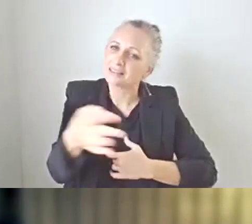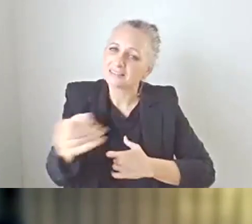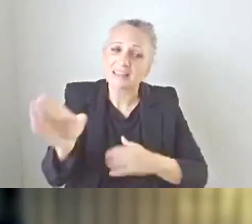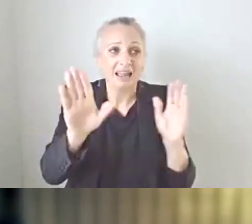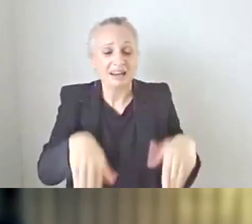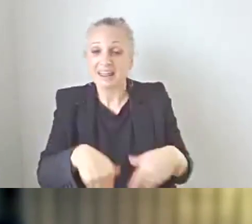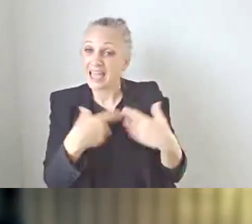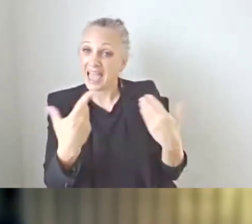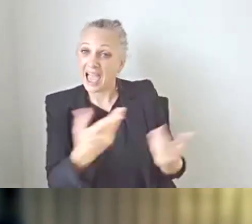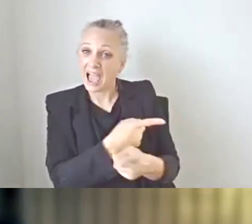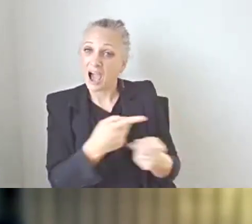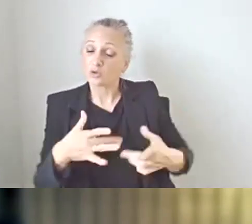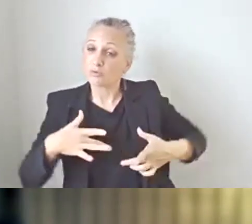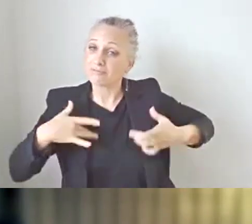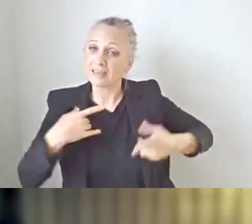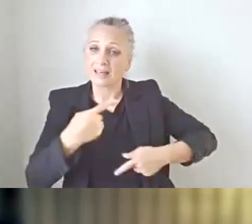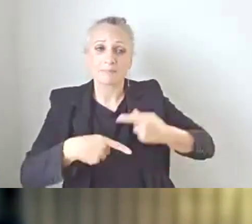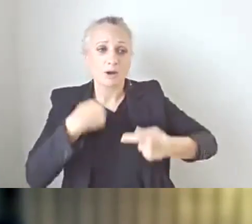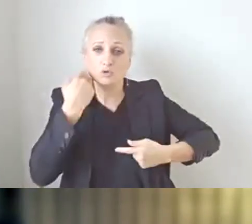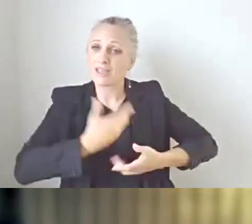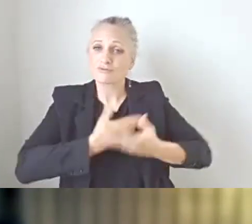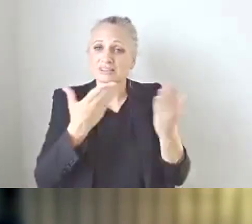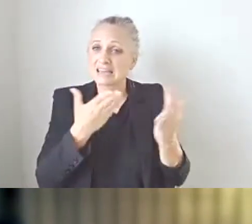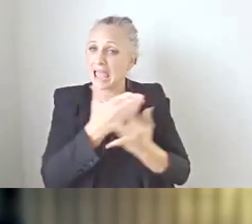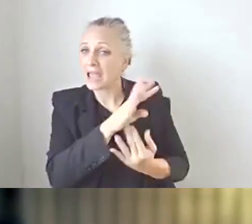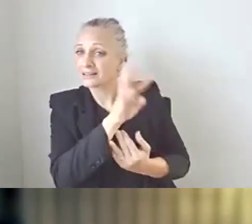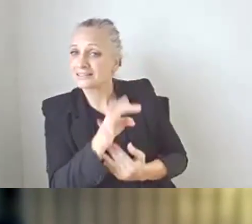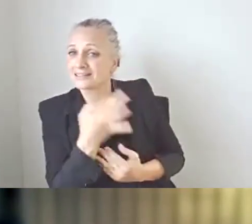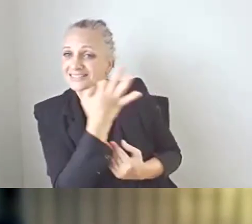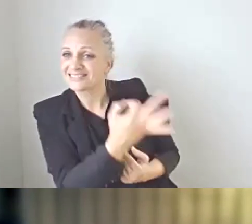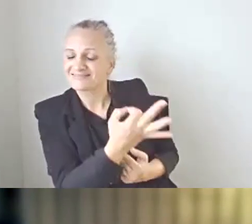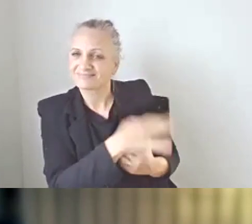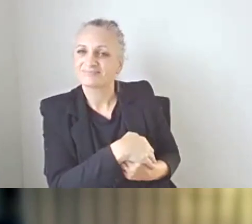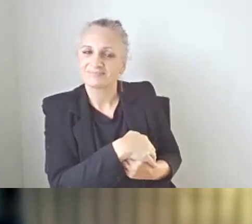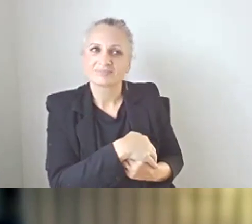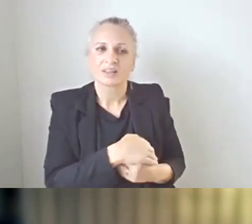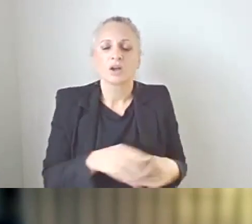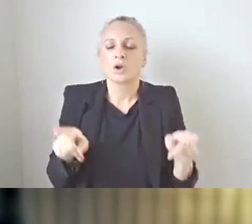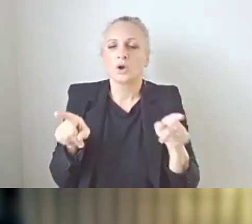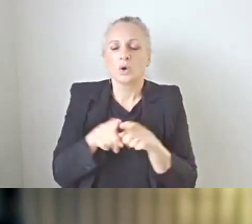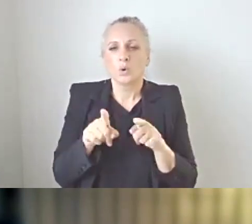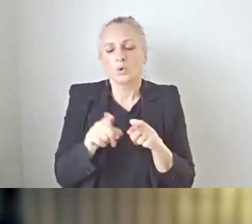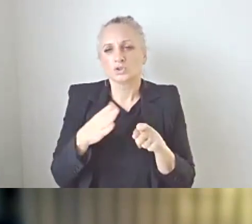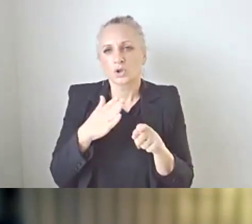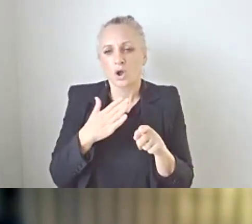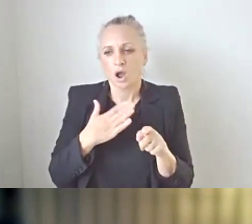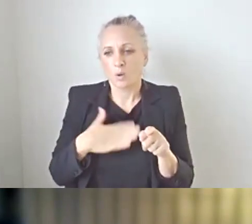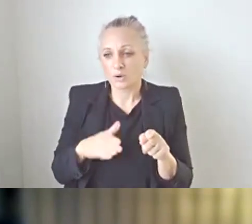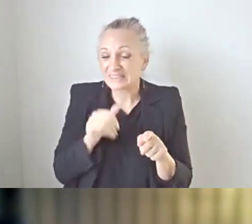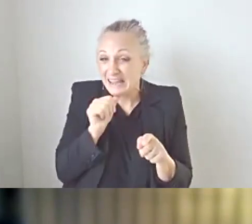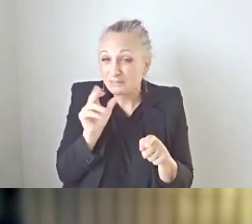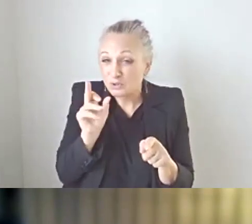day-to-day access to things. I was just going to touch, Mike, if it was okay, on